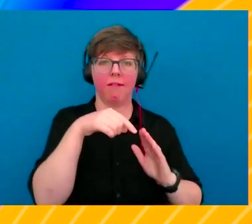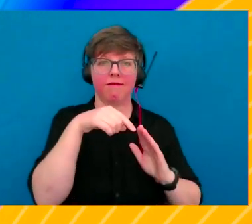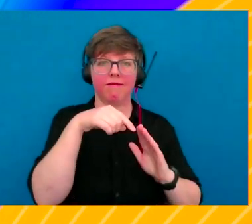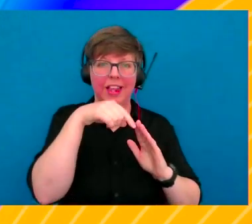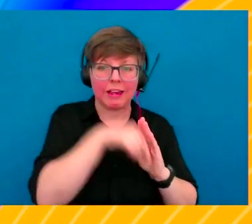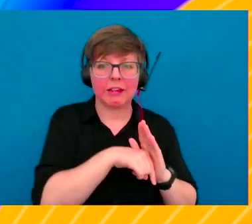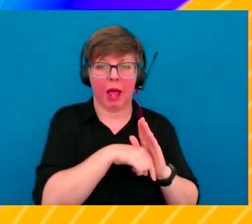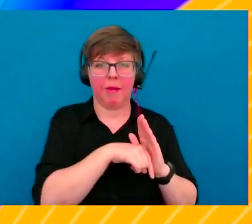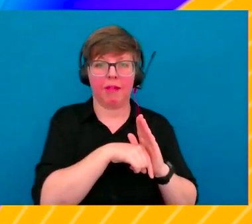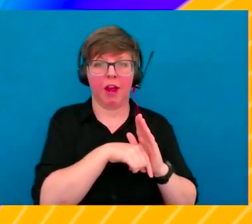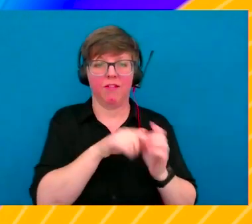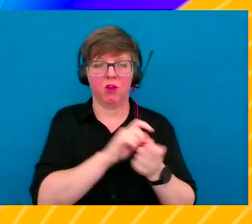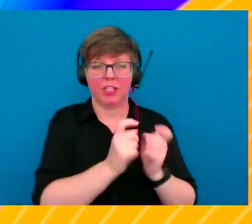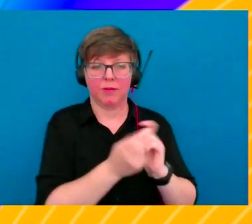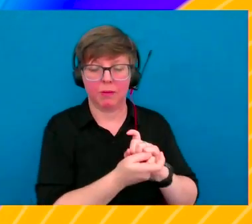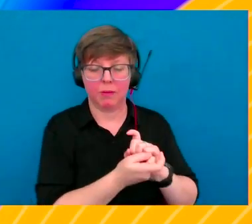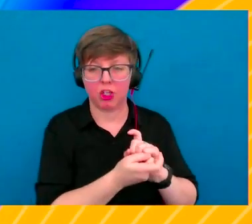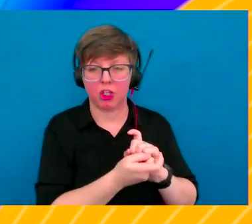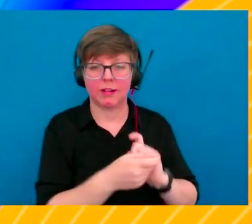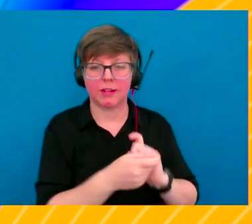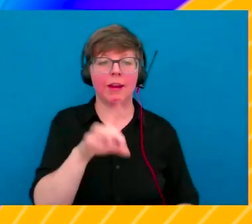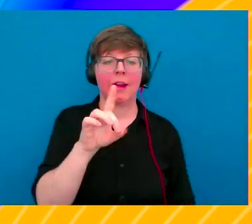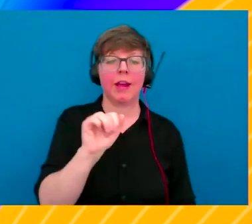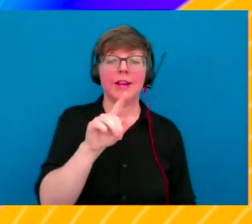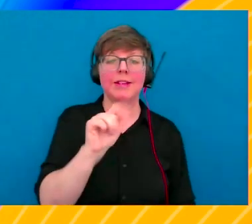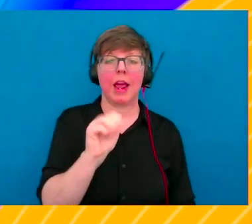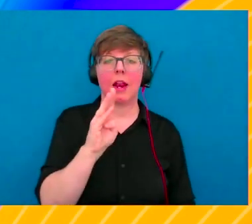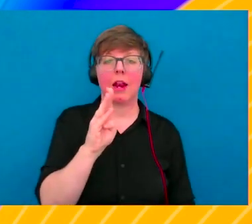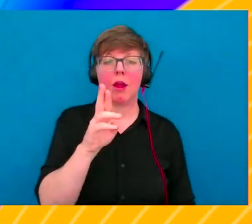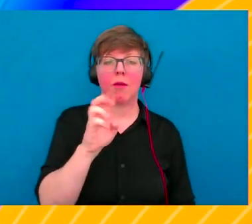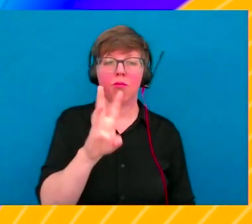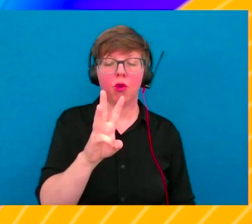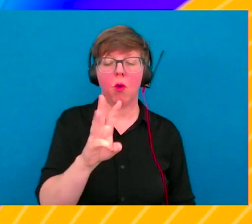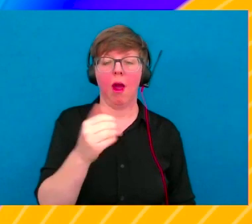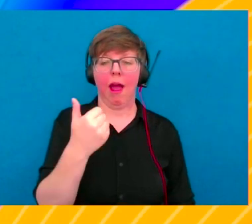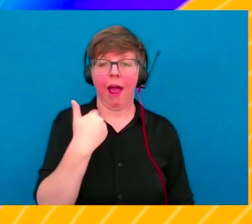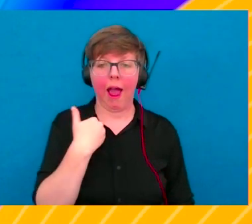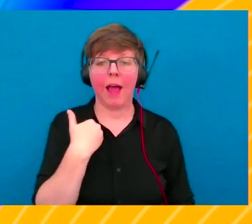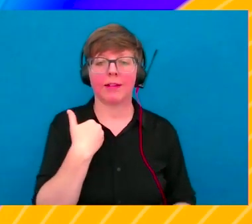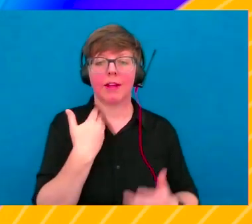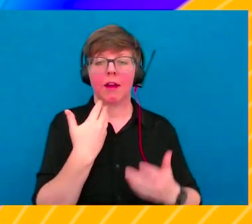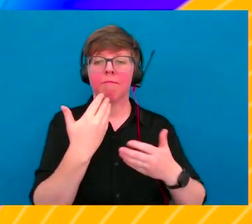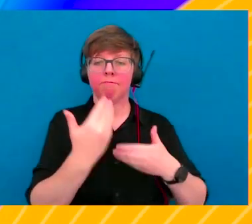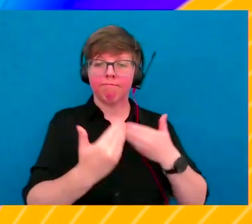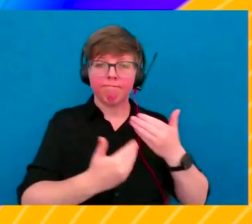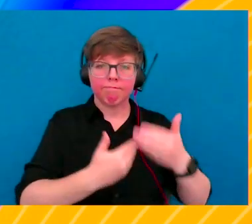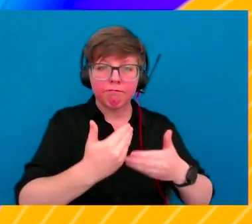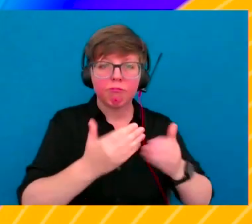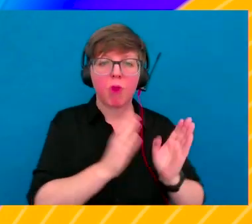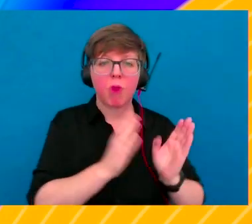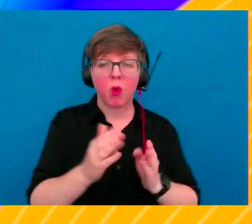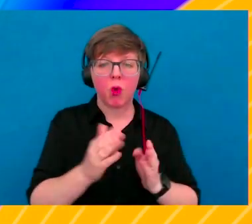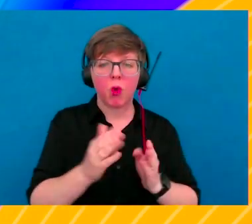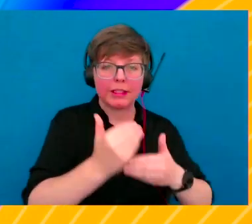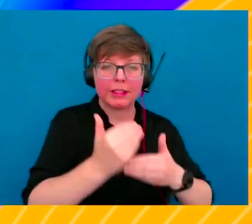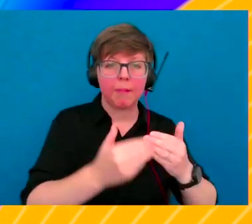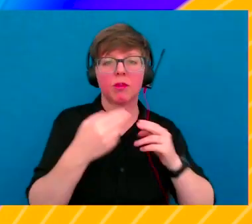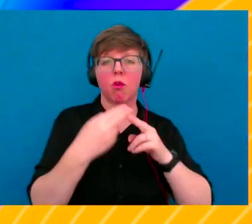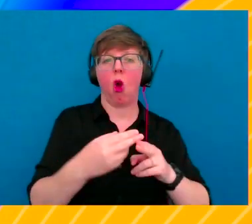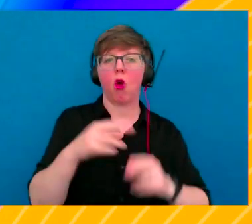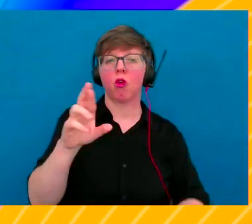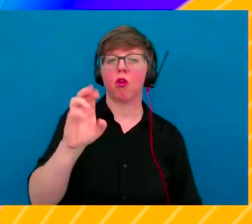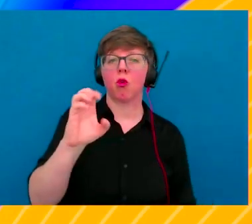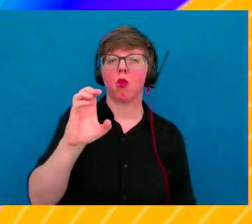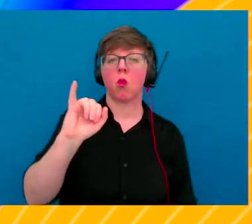what you do is you create a list of data preparation steps called a recipe. And uh,